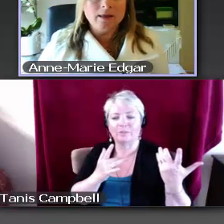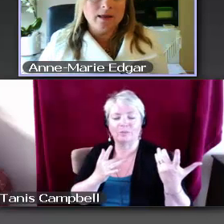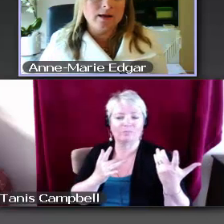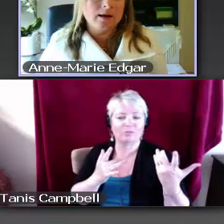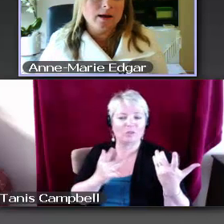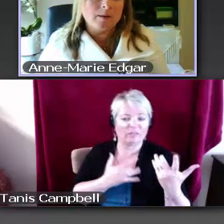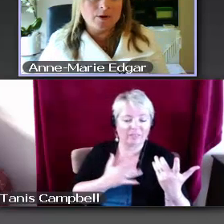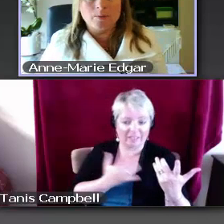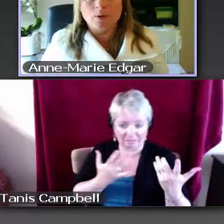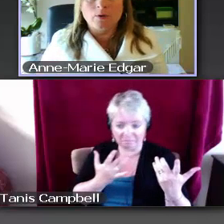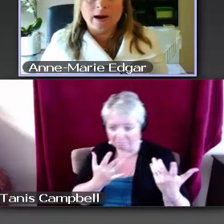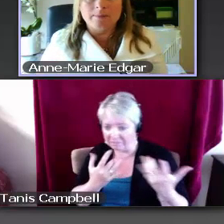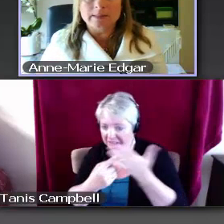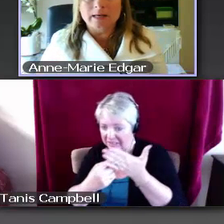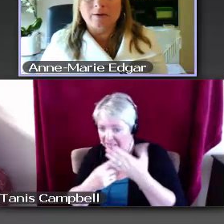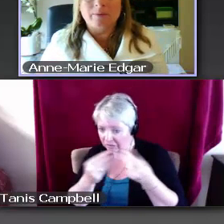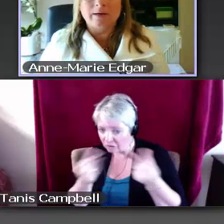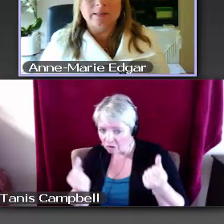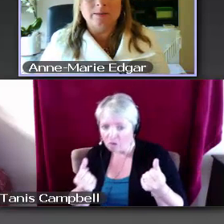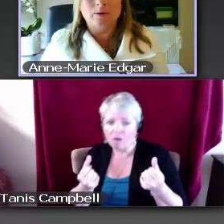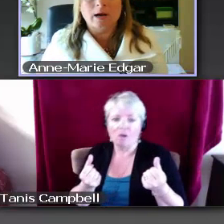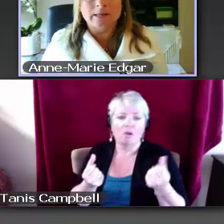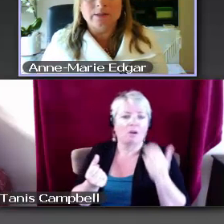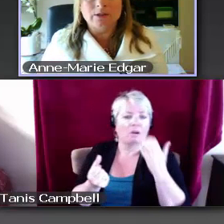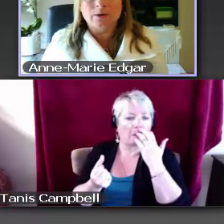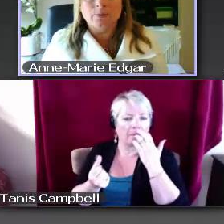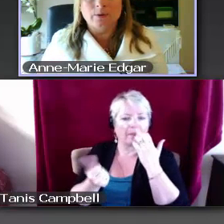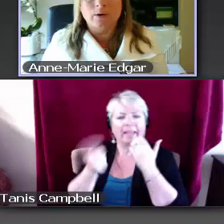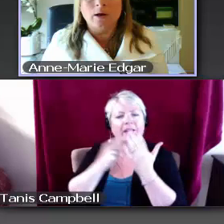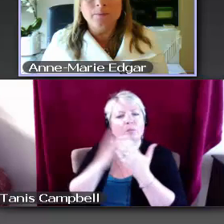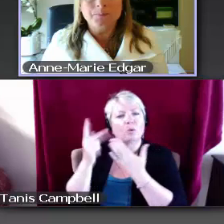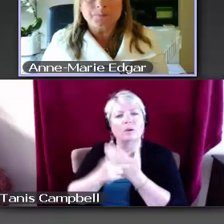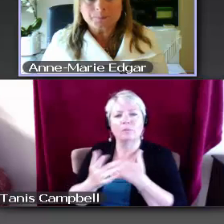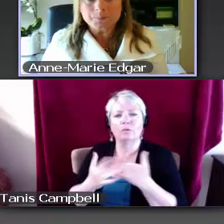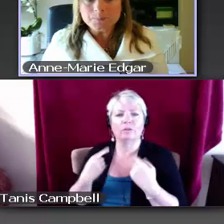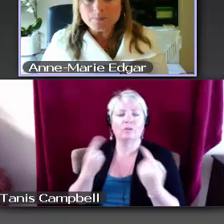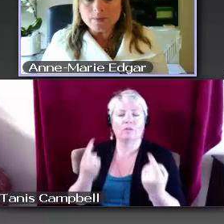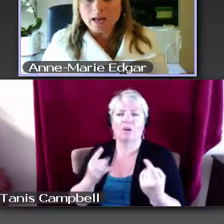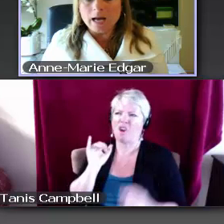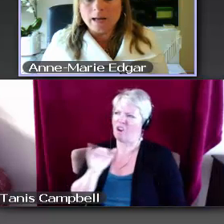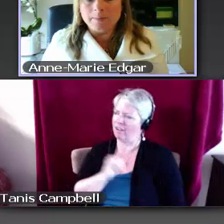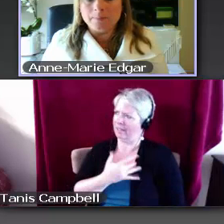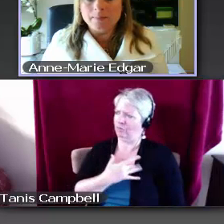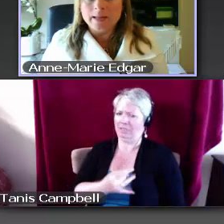there been anything about our programs that have been a surprise to you at all?